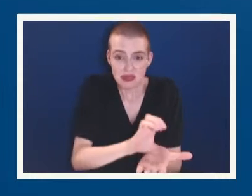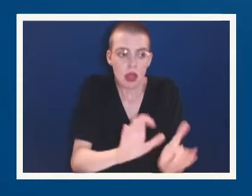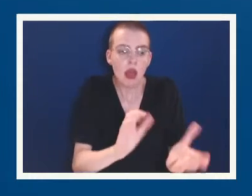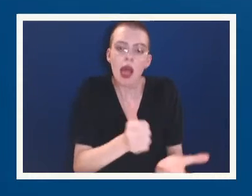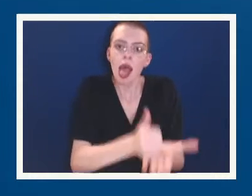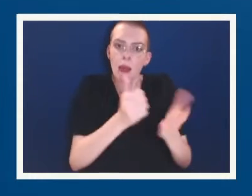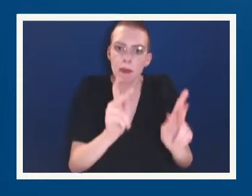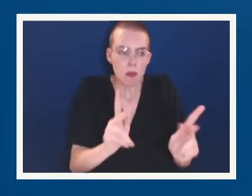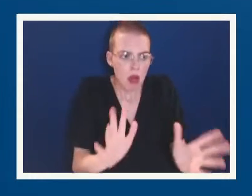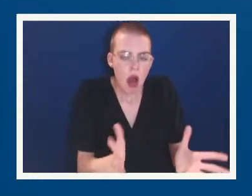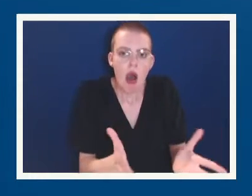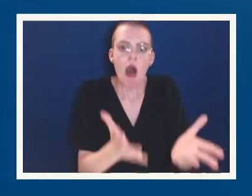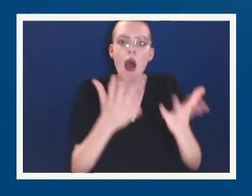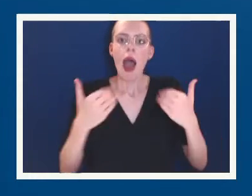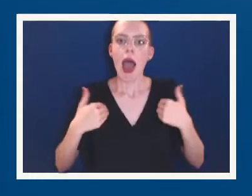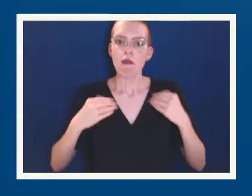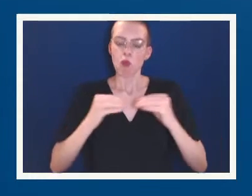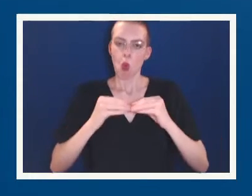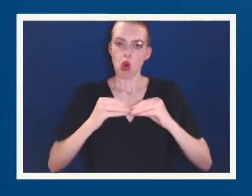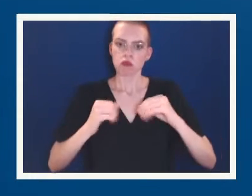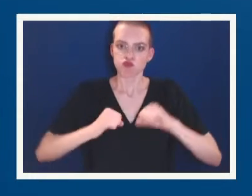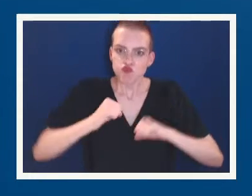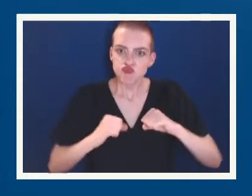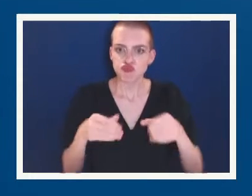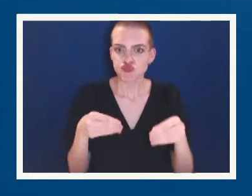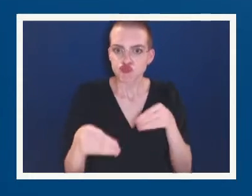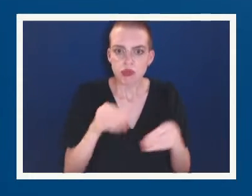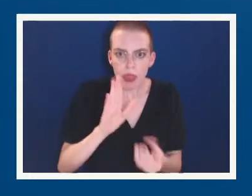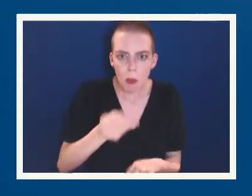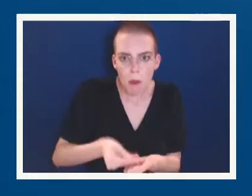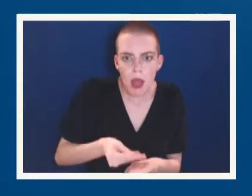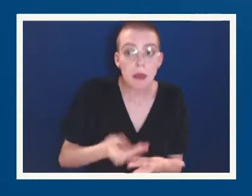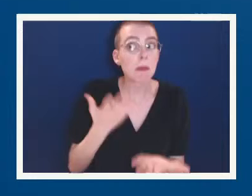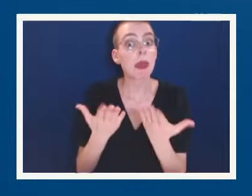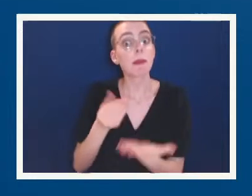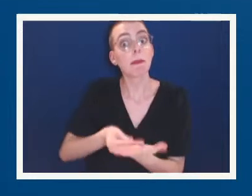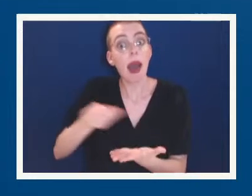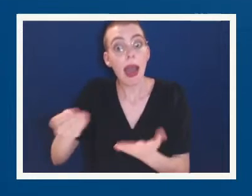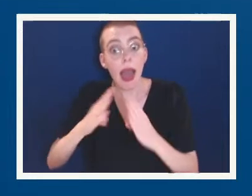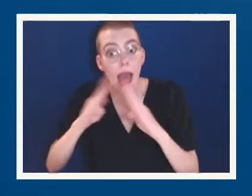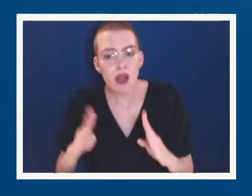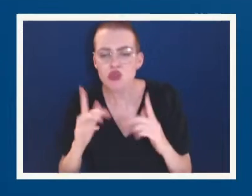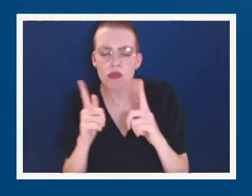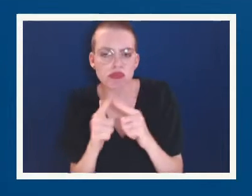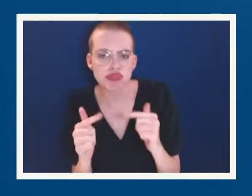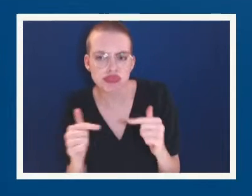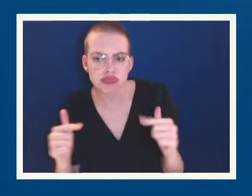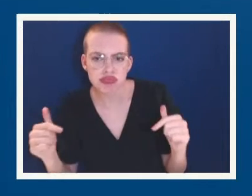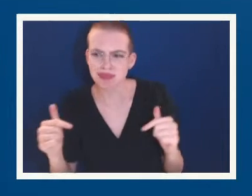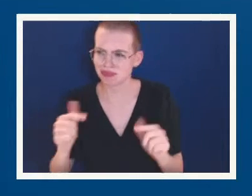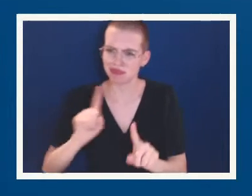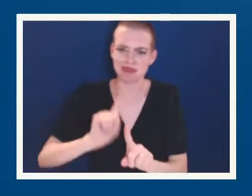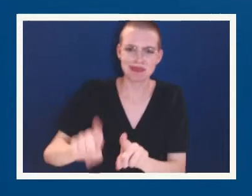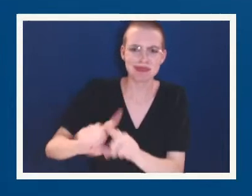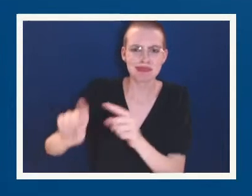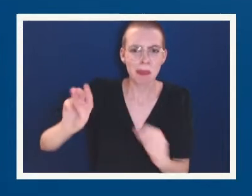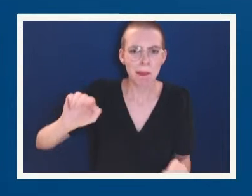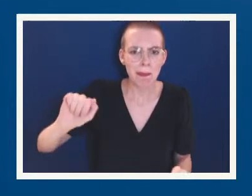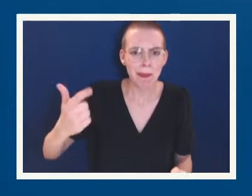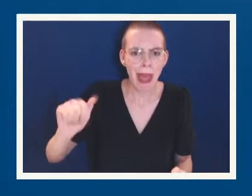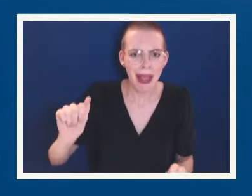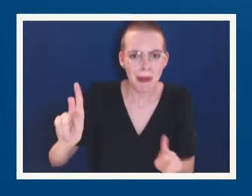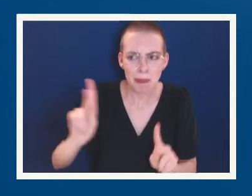room. And what are MAGA Republicans like Oz and Mastrano's talking about? They're trying to stop